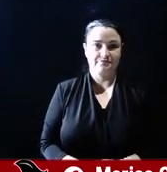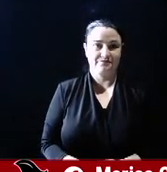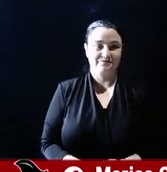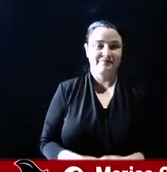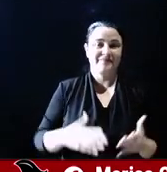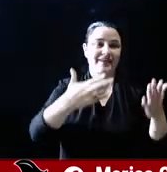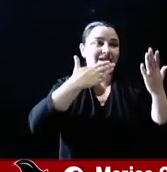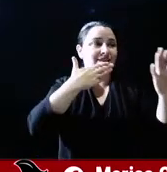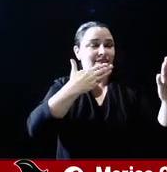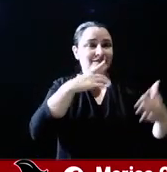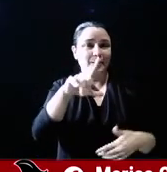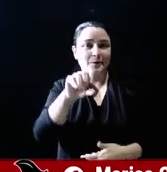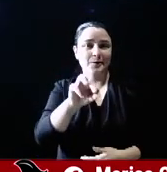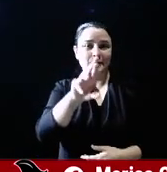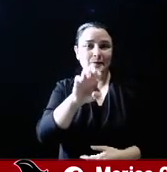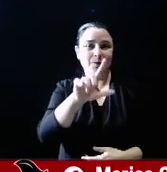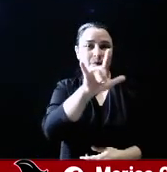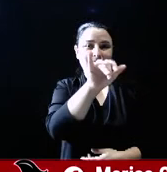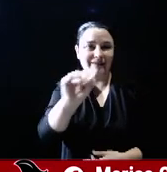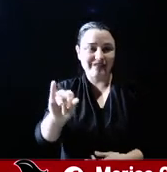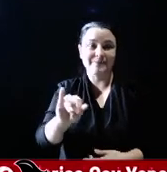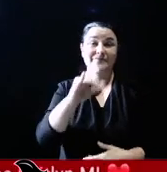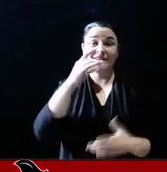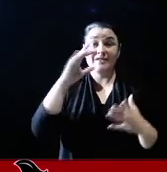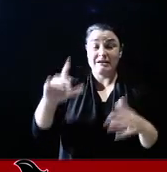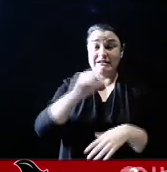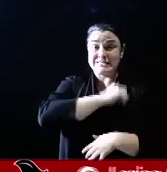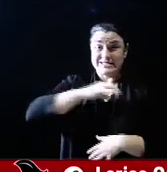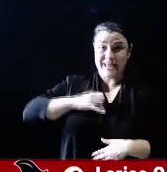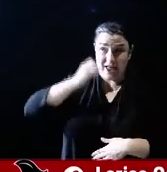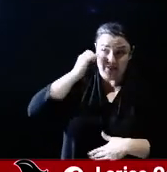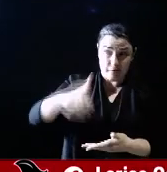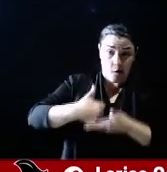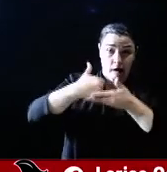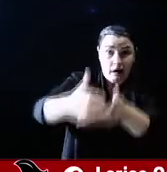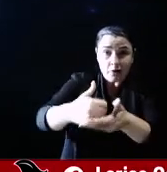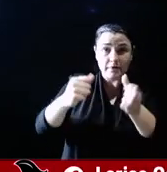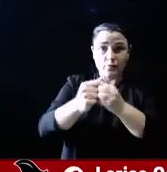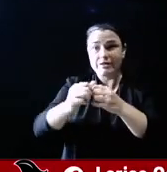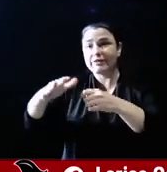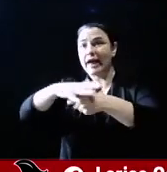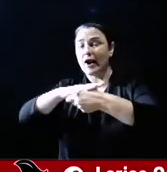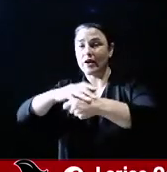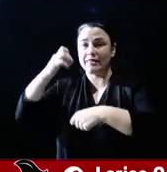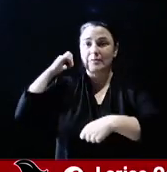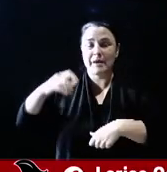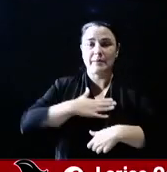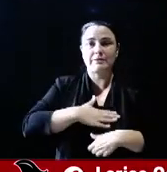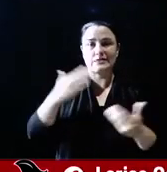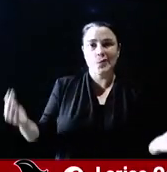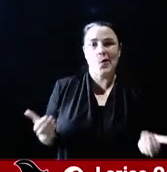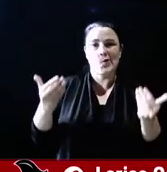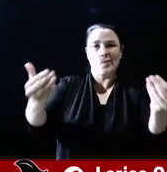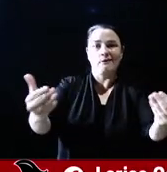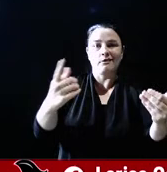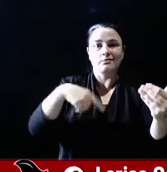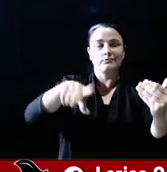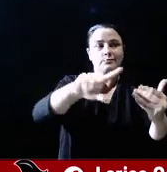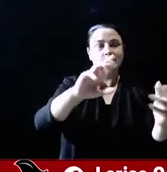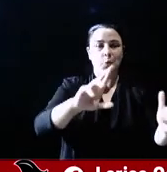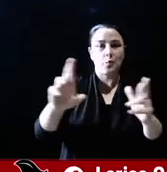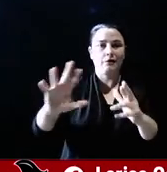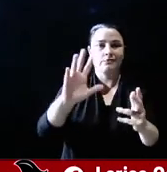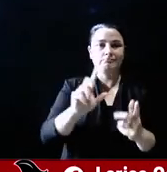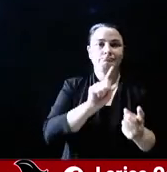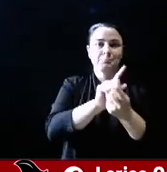Thank you, Lorelei. I appreciate that. Faculty members, if you're assisting with the staging area, please make your way to that area